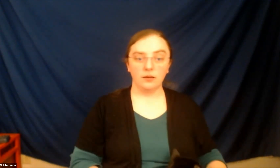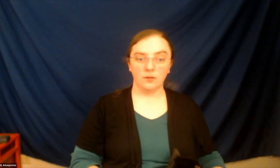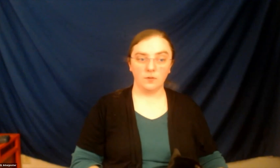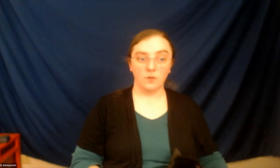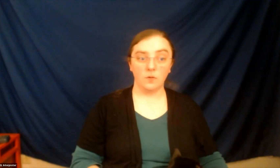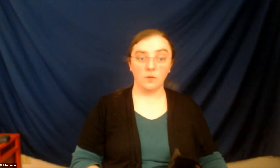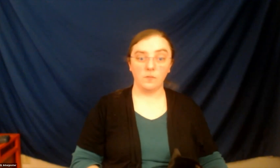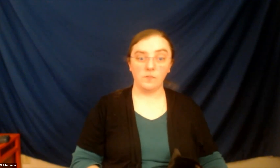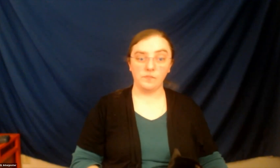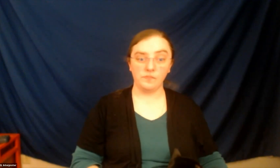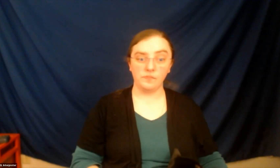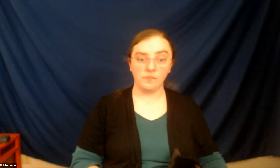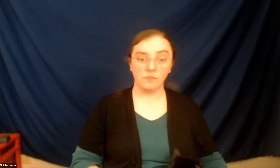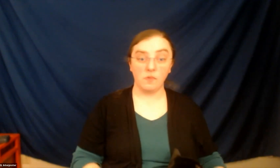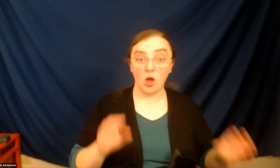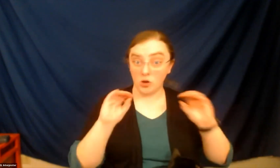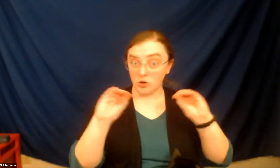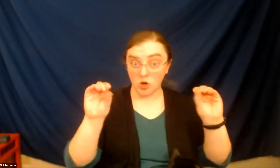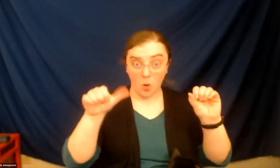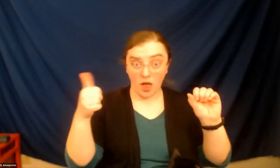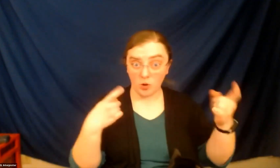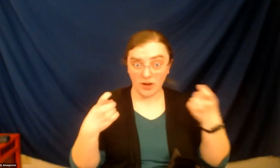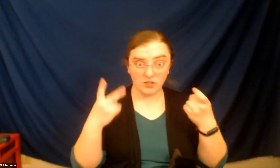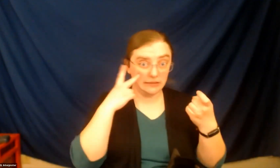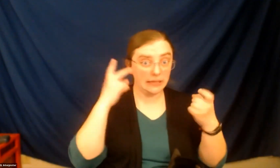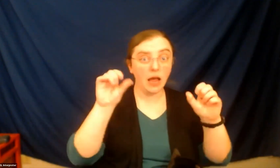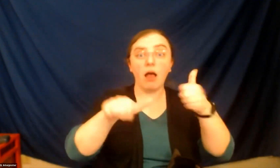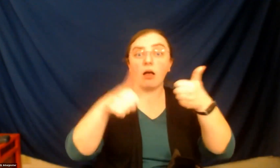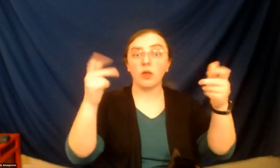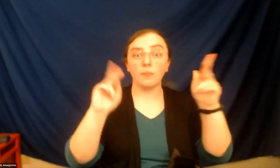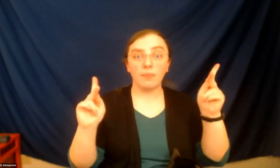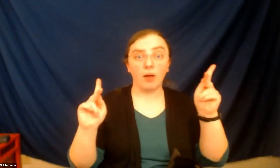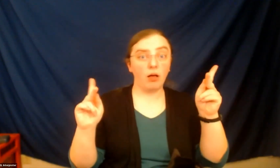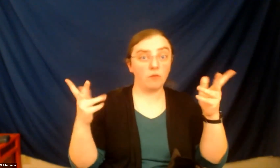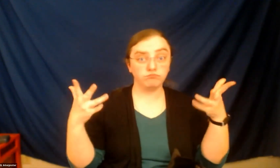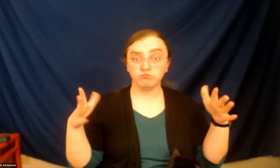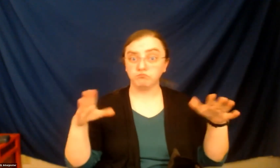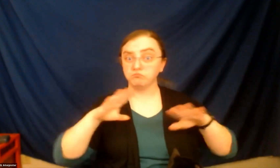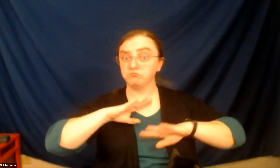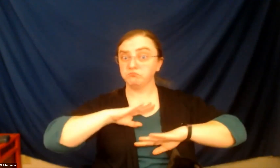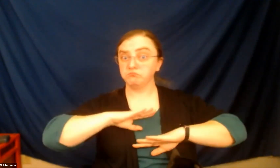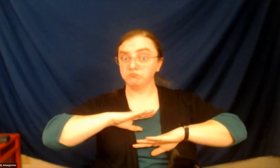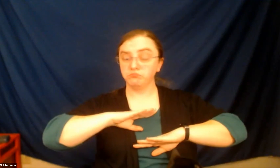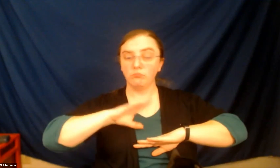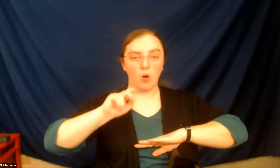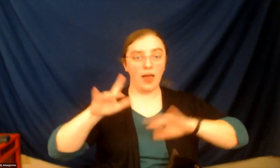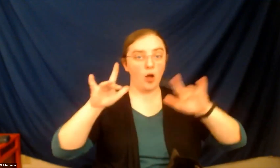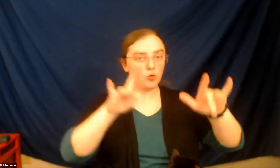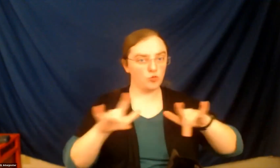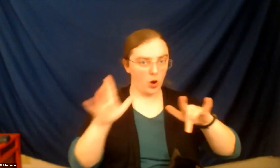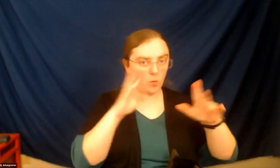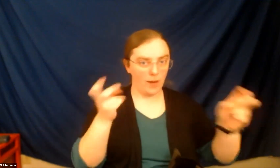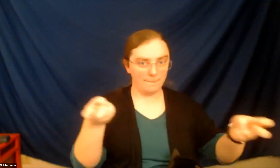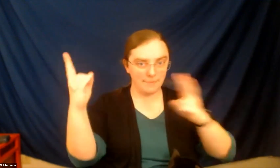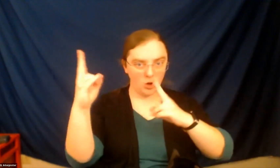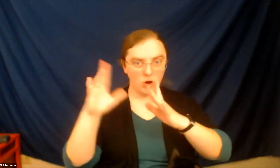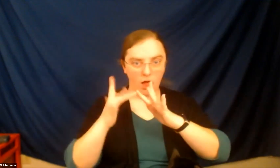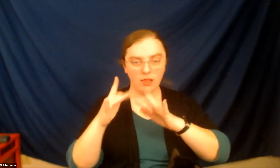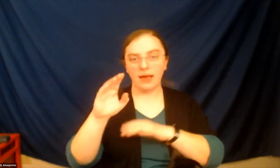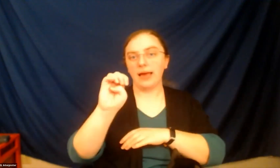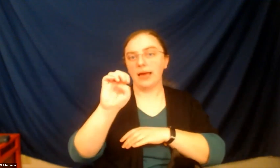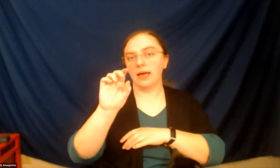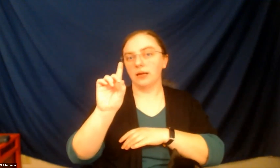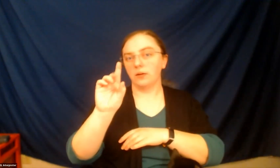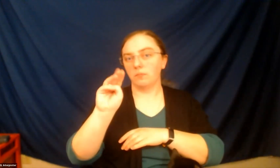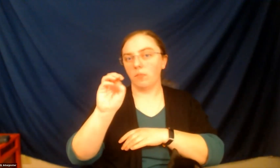If you do not have other questions, the recording will be posted to the Edmonds YouTube page.